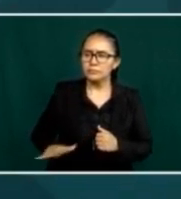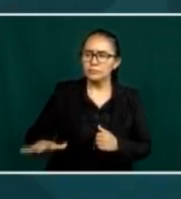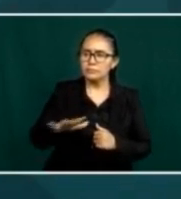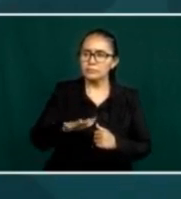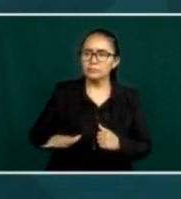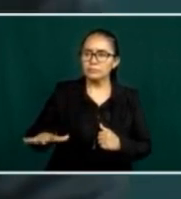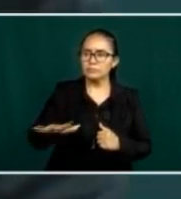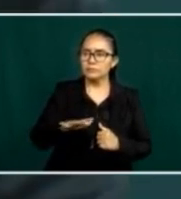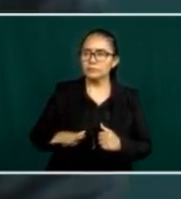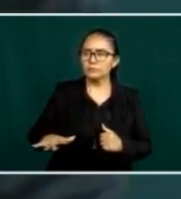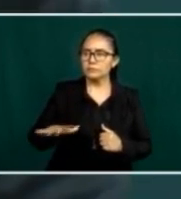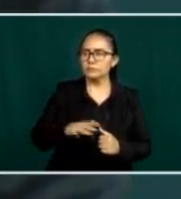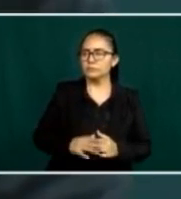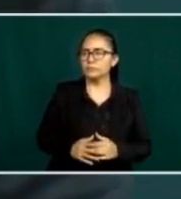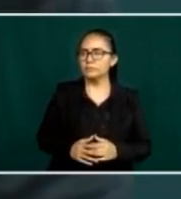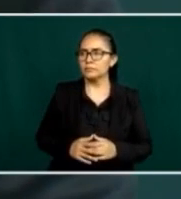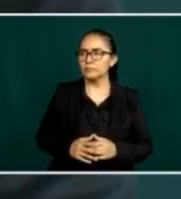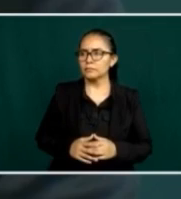answering to